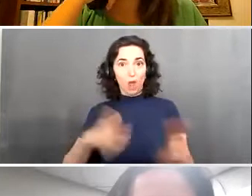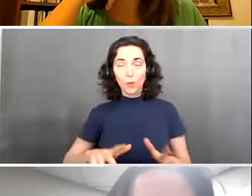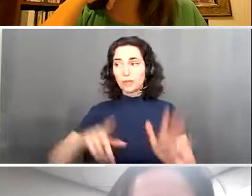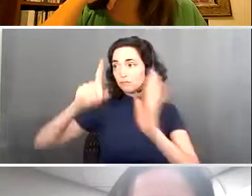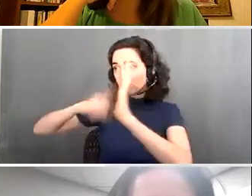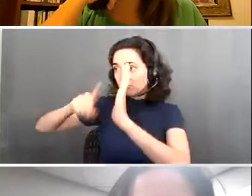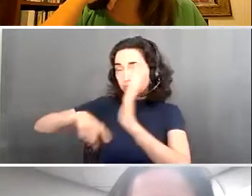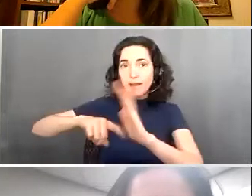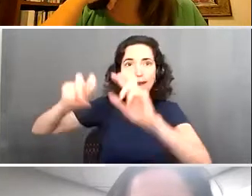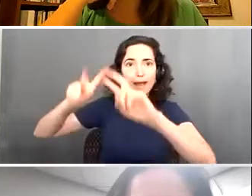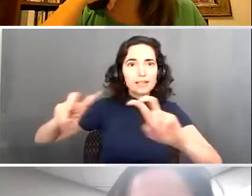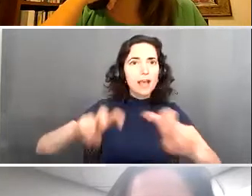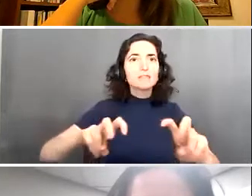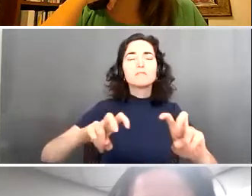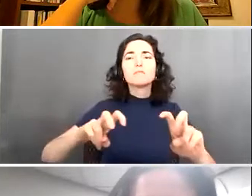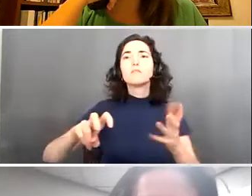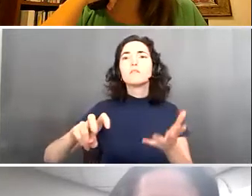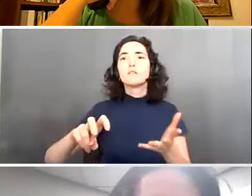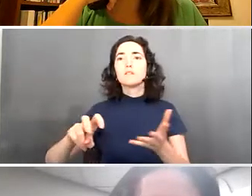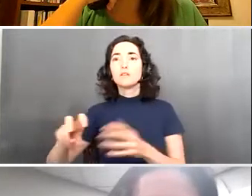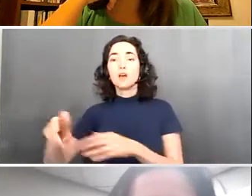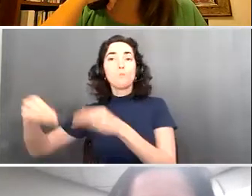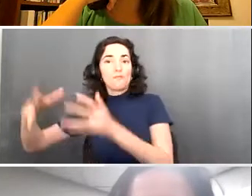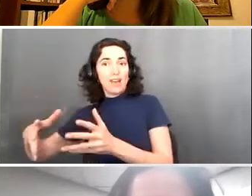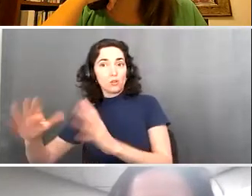pay their workers